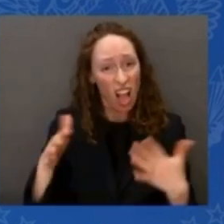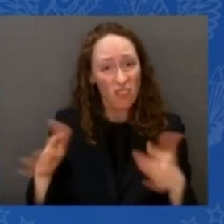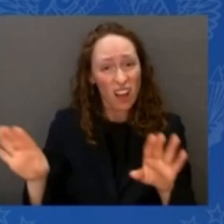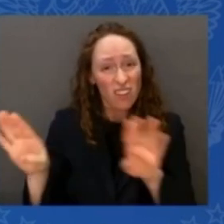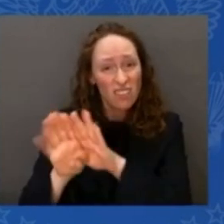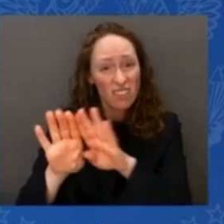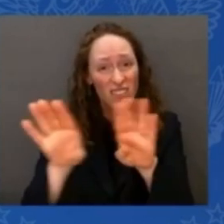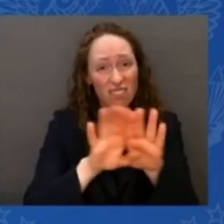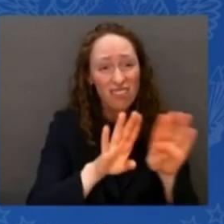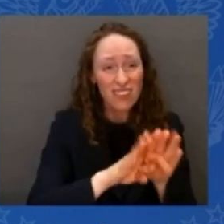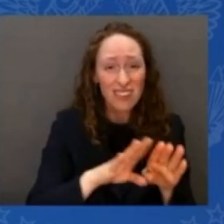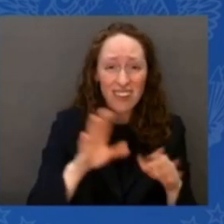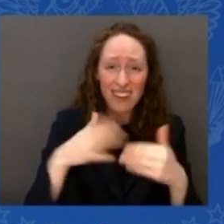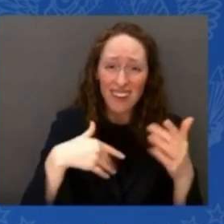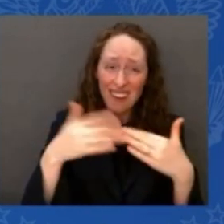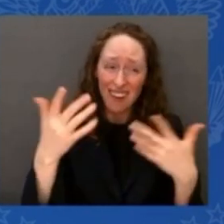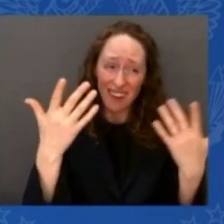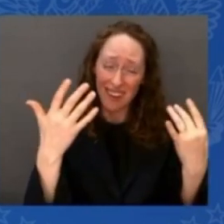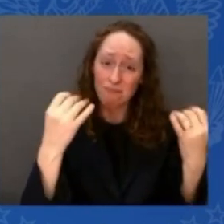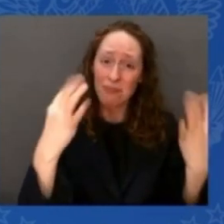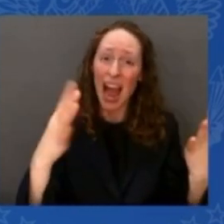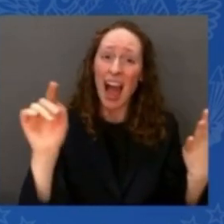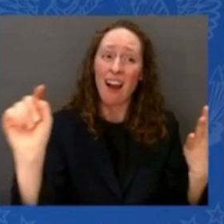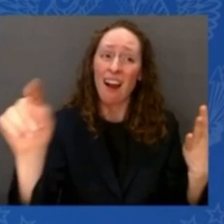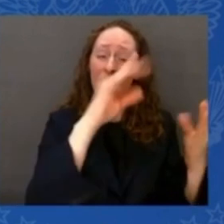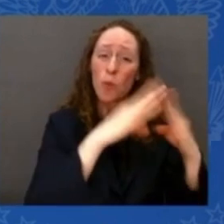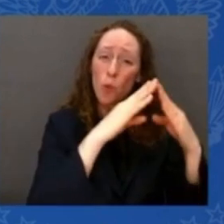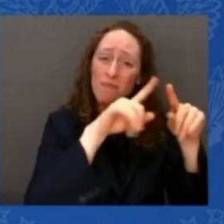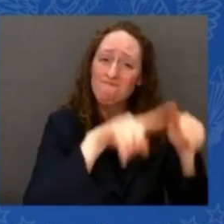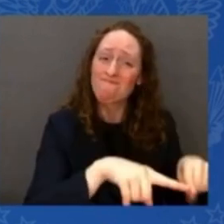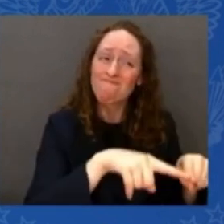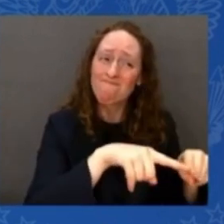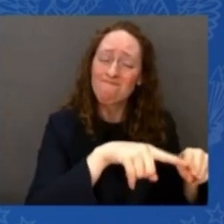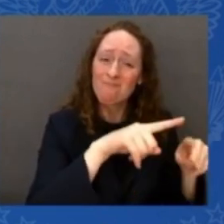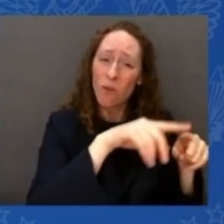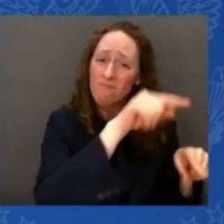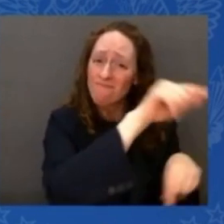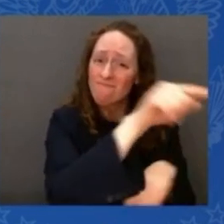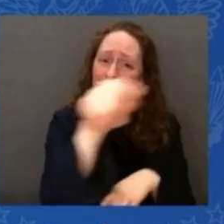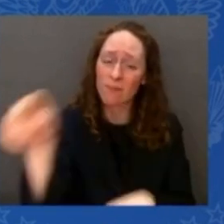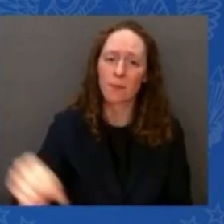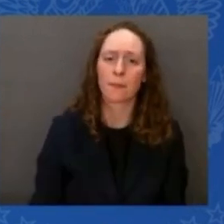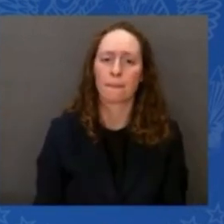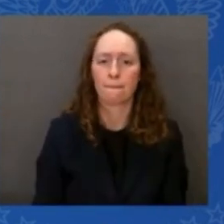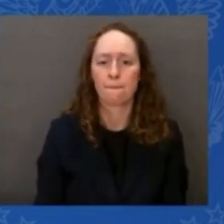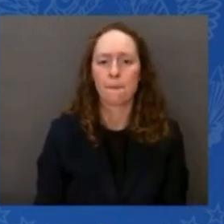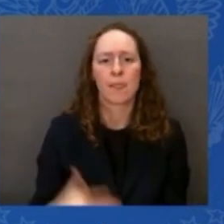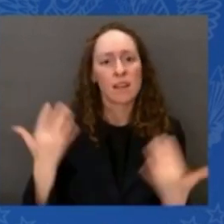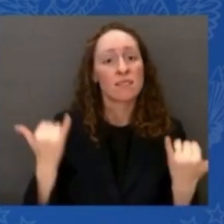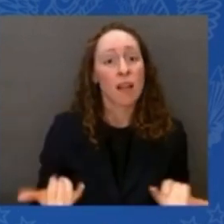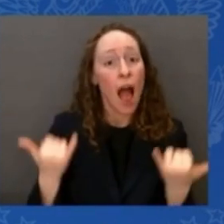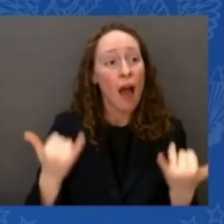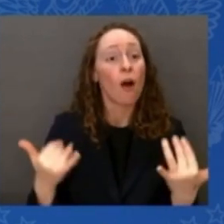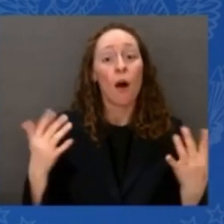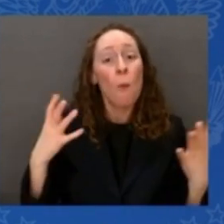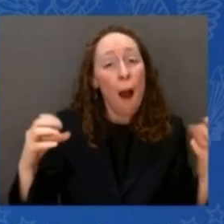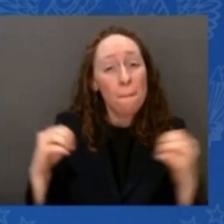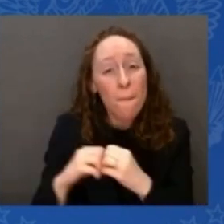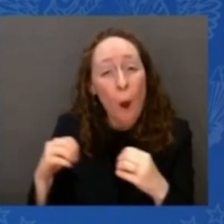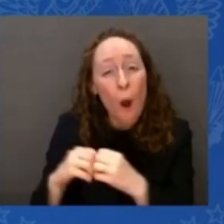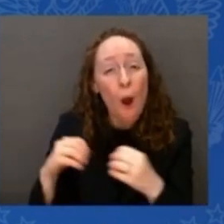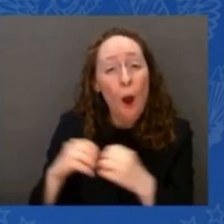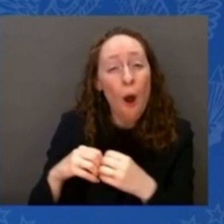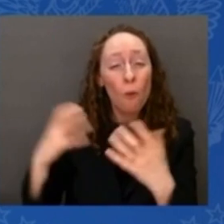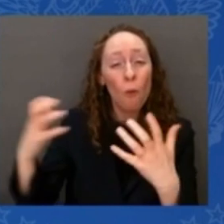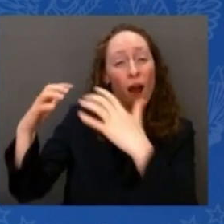Medicaid would shut many of them, not getting Medicaid would shut many of them down. Studies show further that